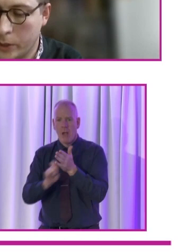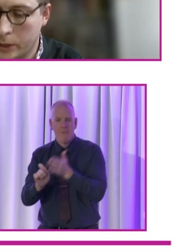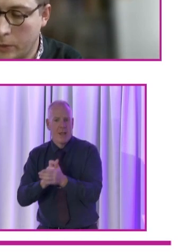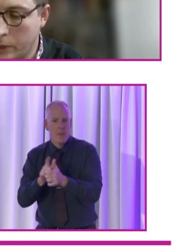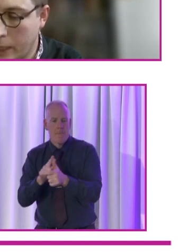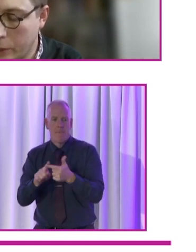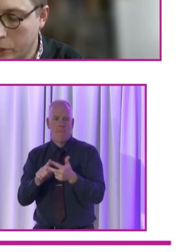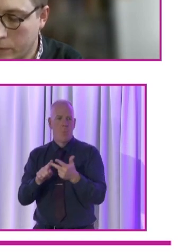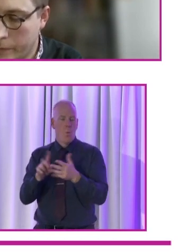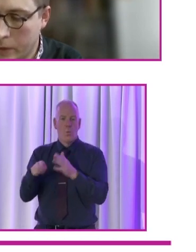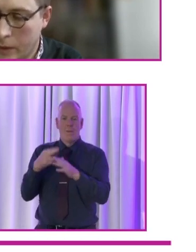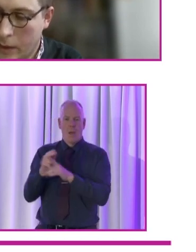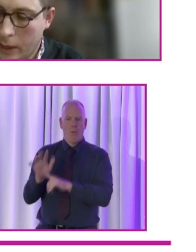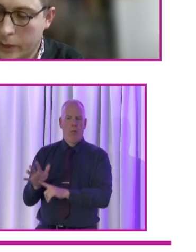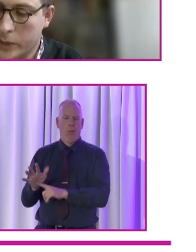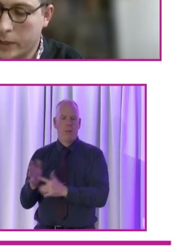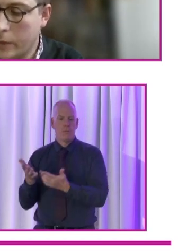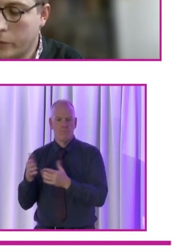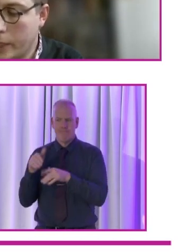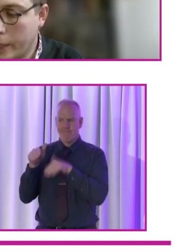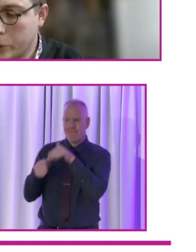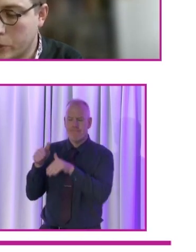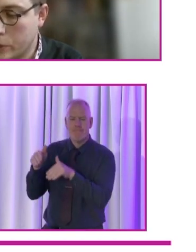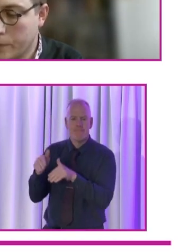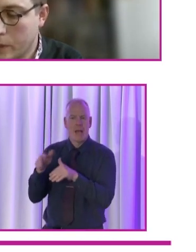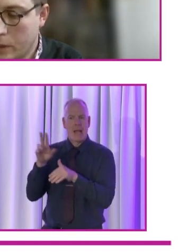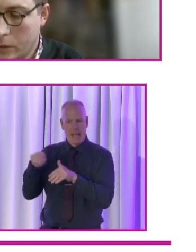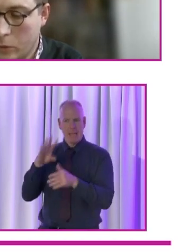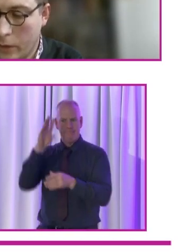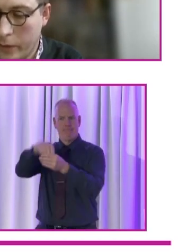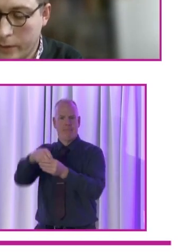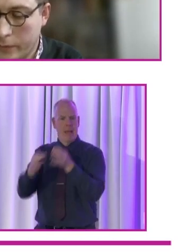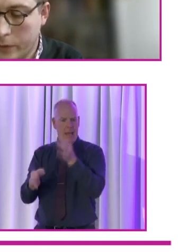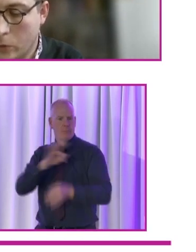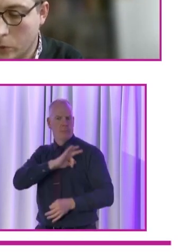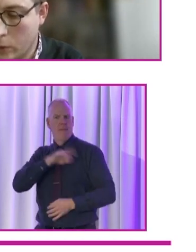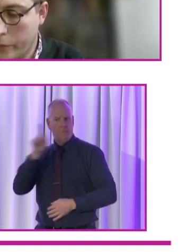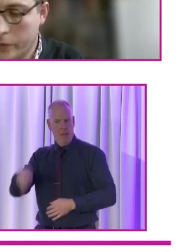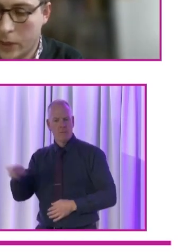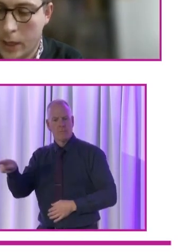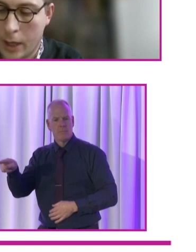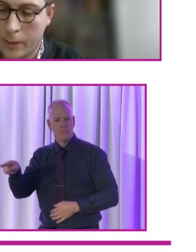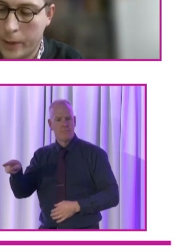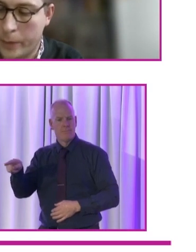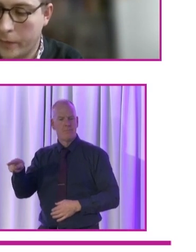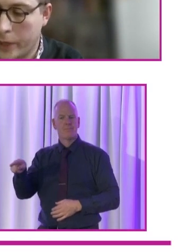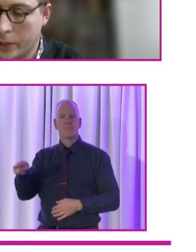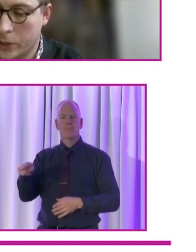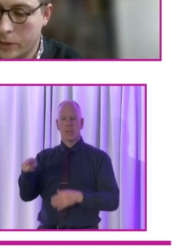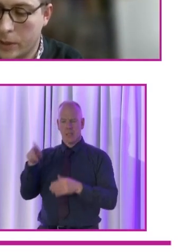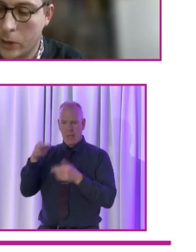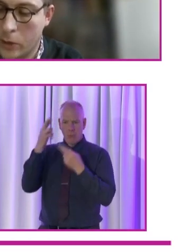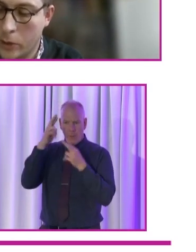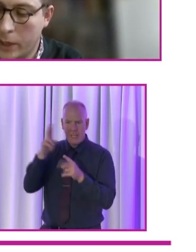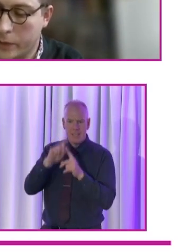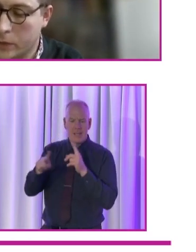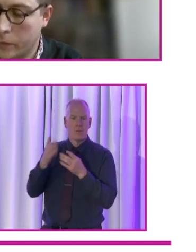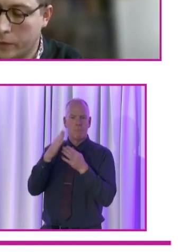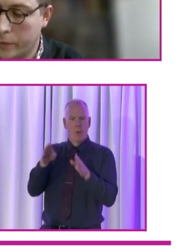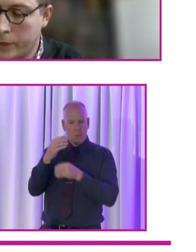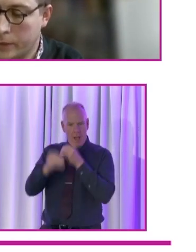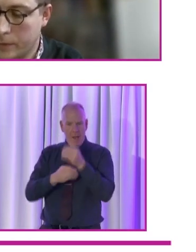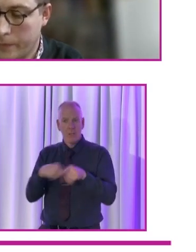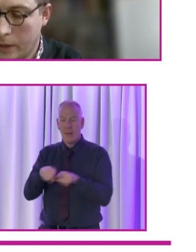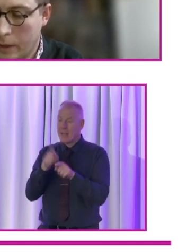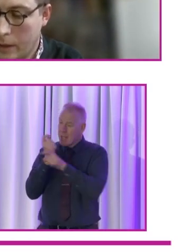referendums without intimidation, and to stand for elections, to effectively hold office and other public functions at all levels